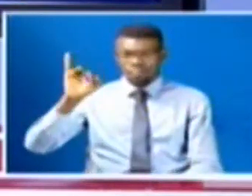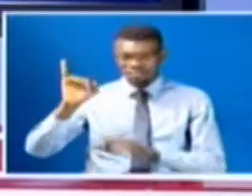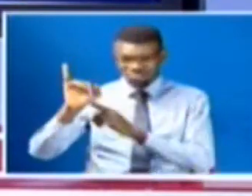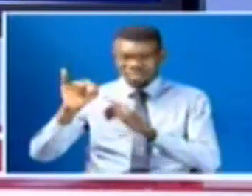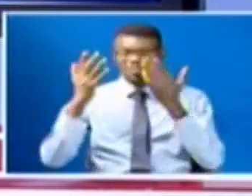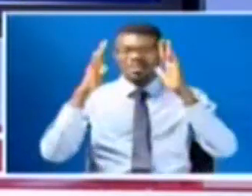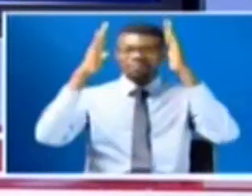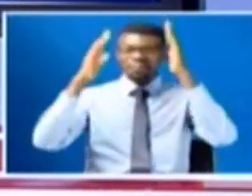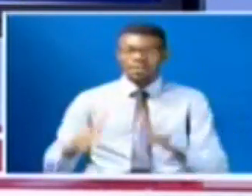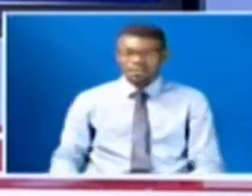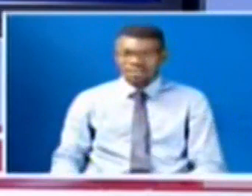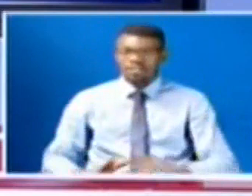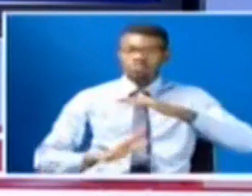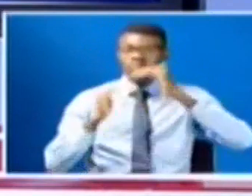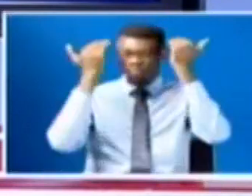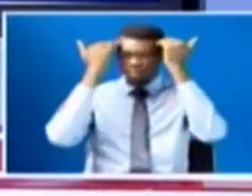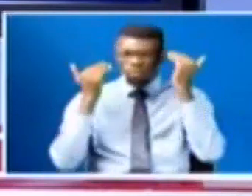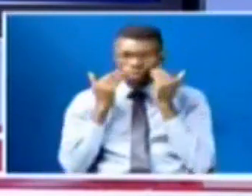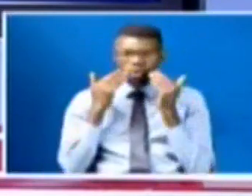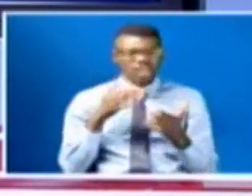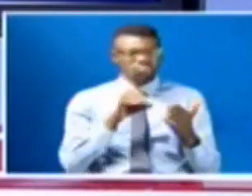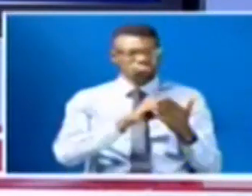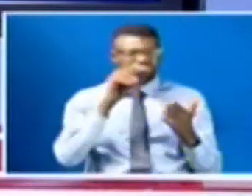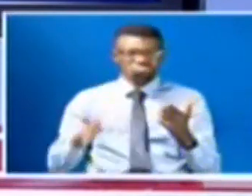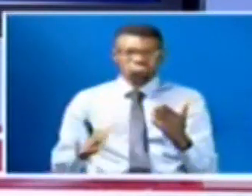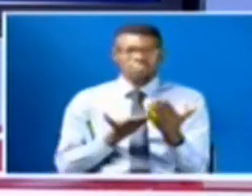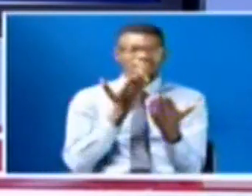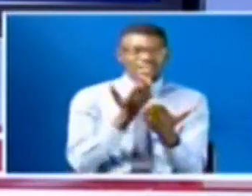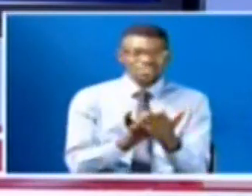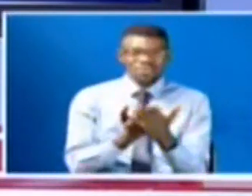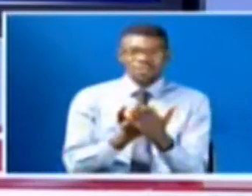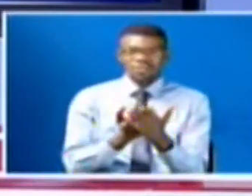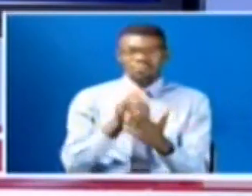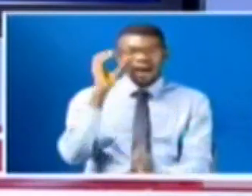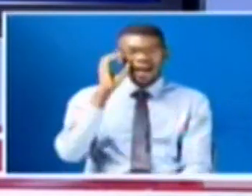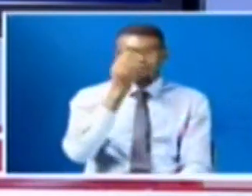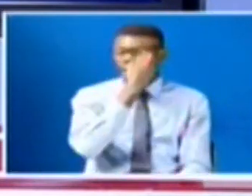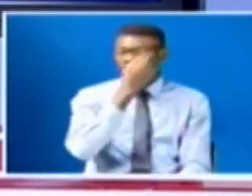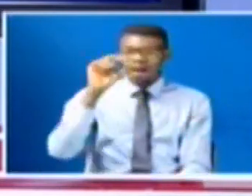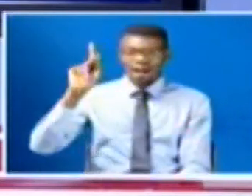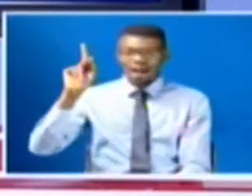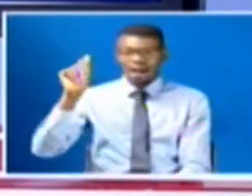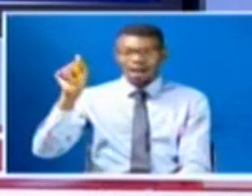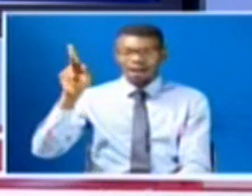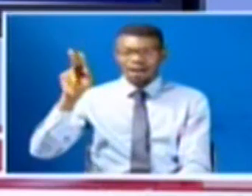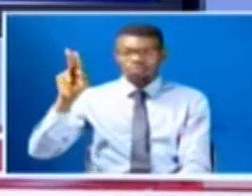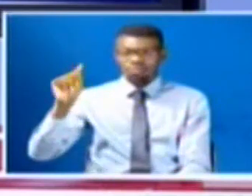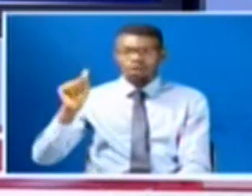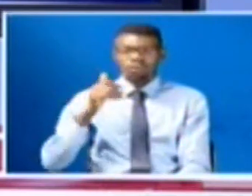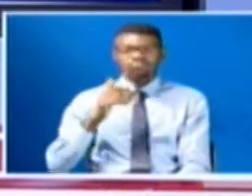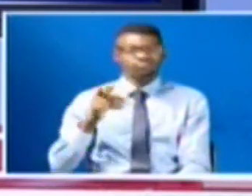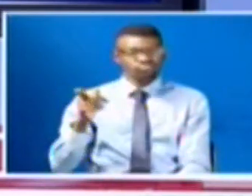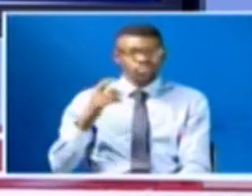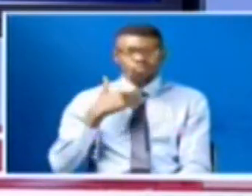Supreme Court dismissed a petition by NARC Kenya party leader Martha Karua, challenging the governor's election into office. Supreme Court